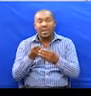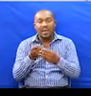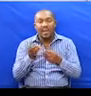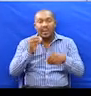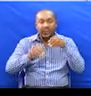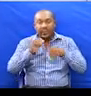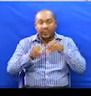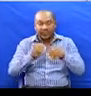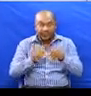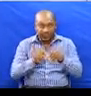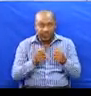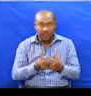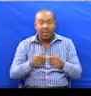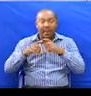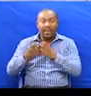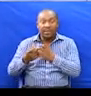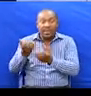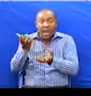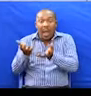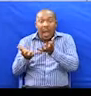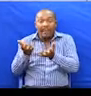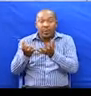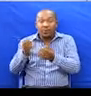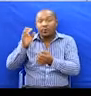is that the amount of this oxygen,